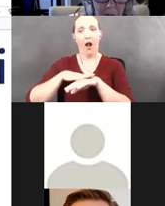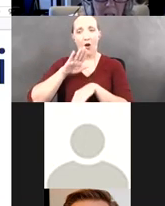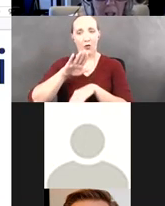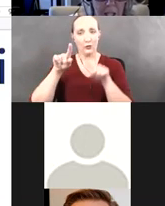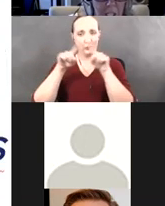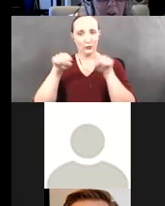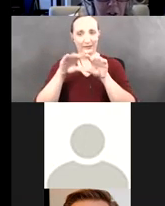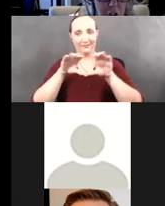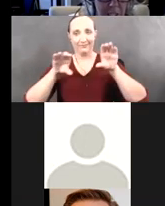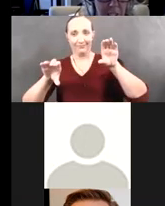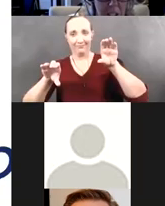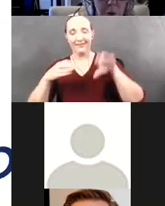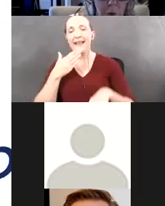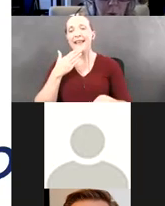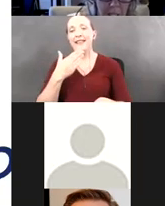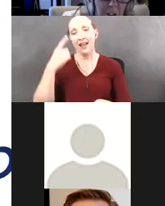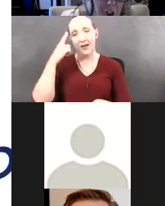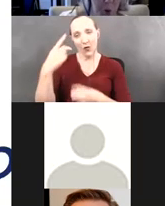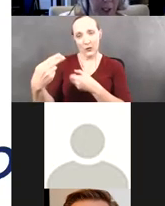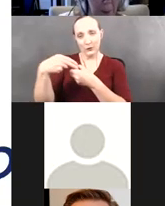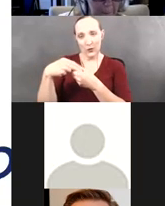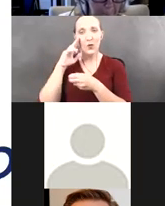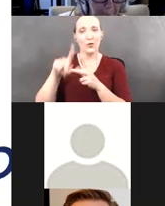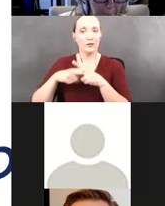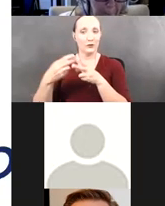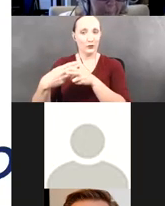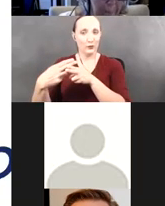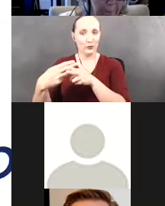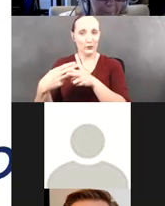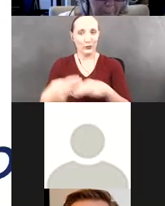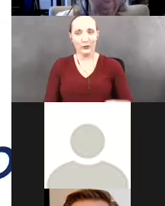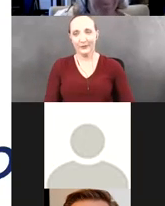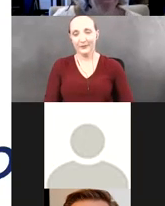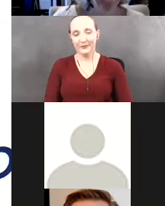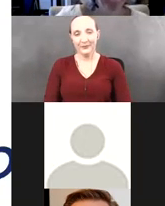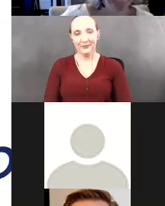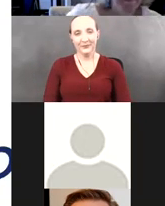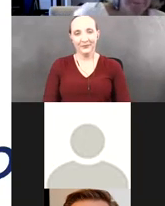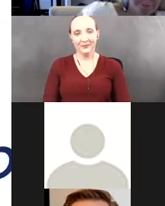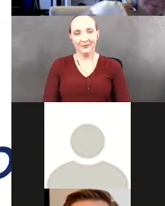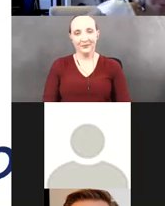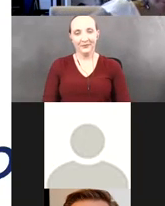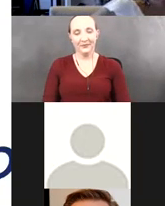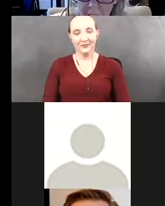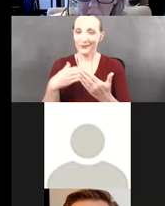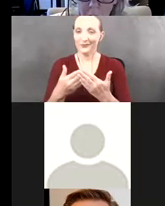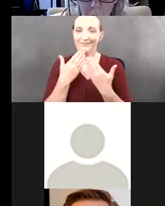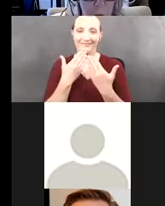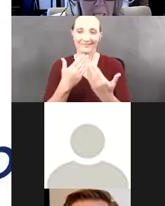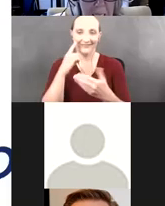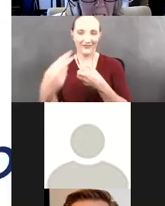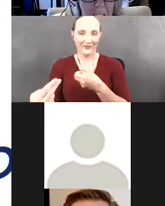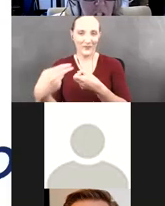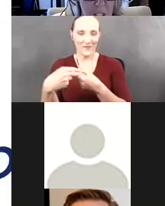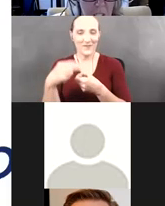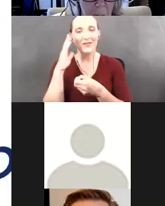está enfocada Thank you en for su joining us. We will pantalla. begin shortly. Gracias por acompañarnos. Vamos a empezar en unos momentos. Yes, we will